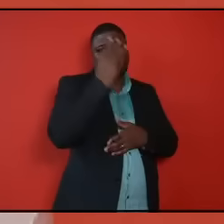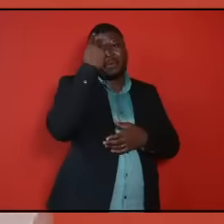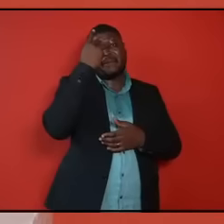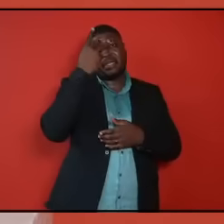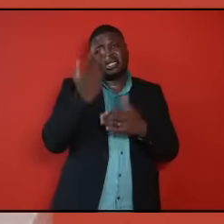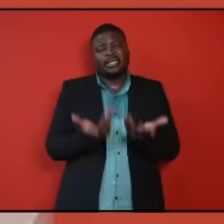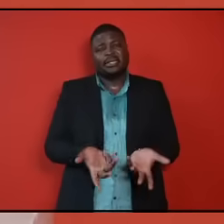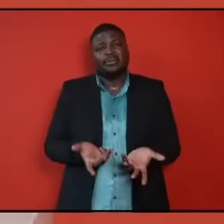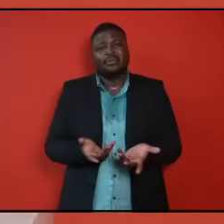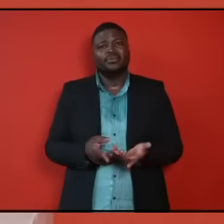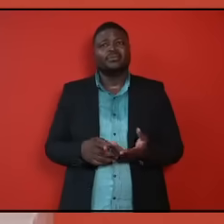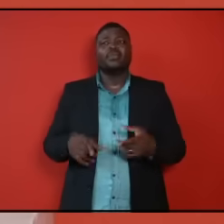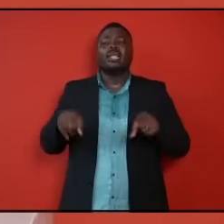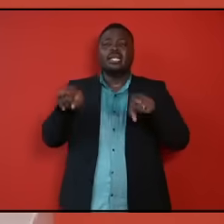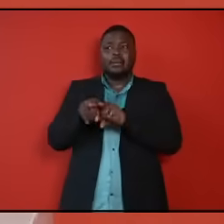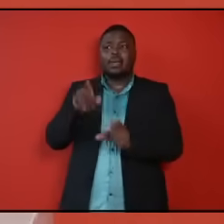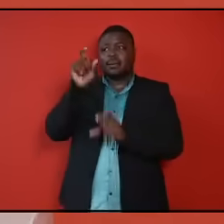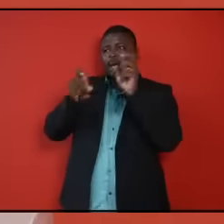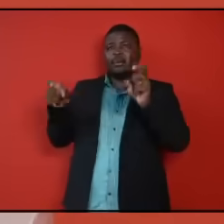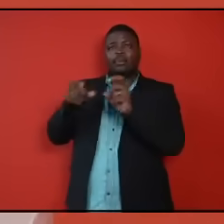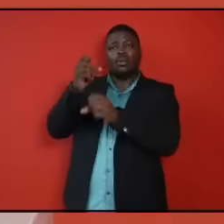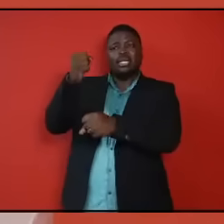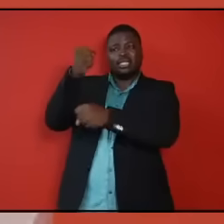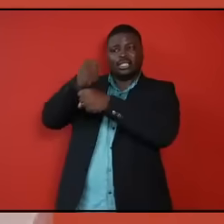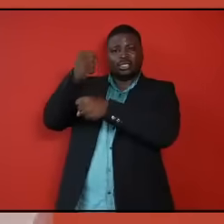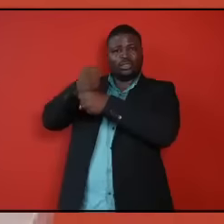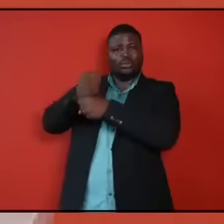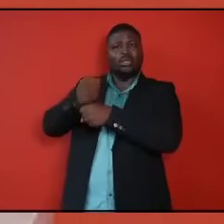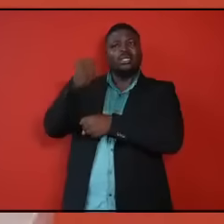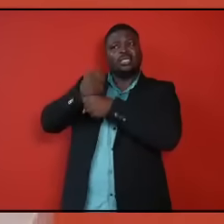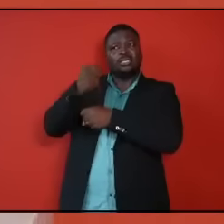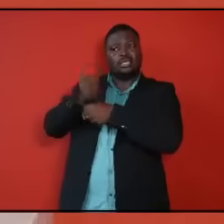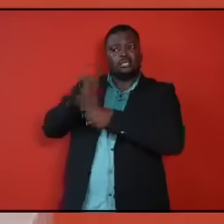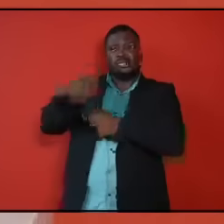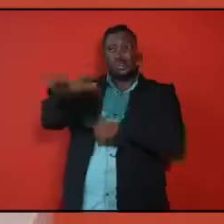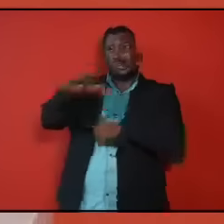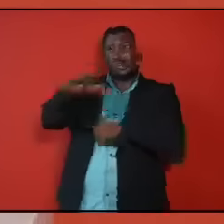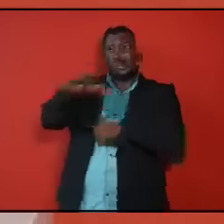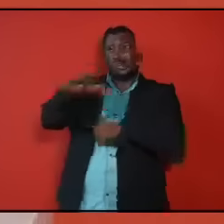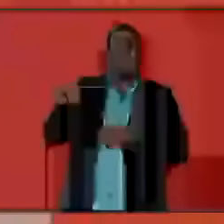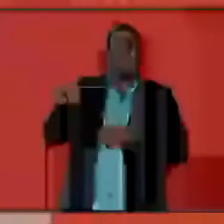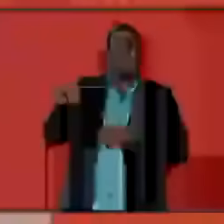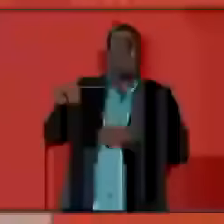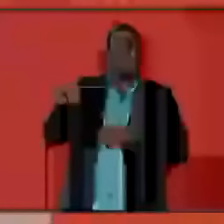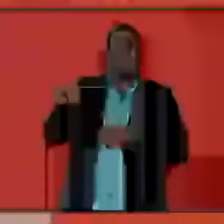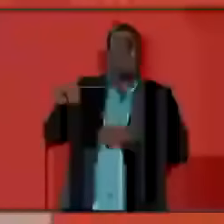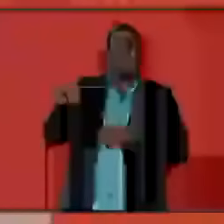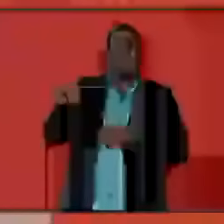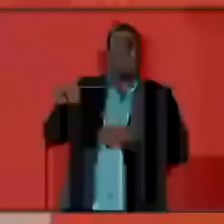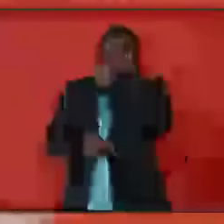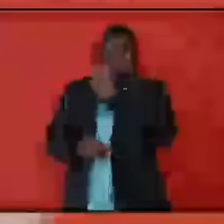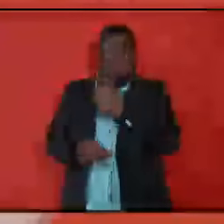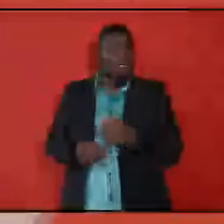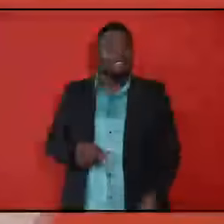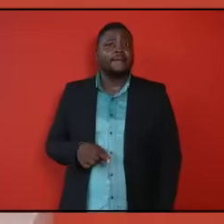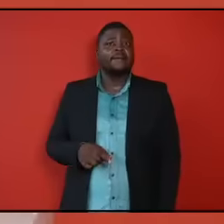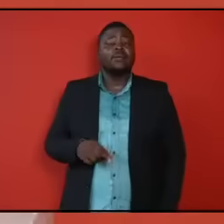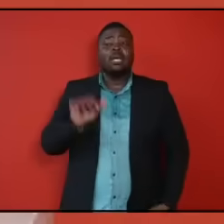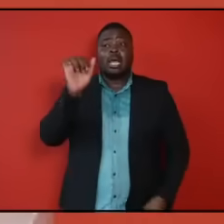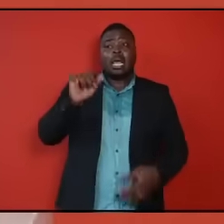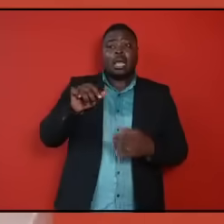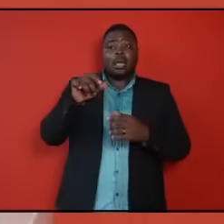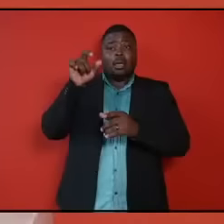The people of Sesheo, they must keep in touch with the people of Midrand and give them tips on how to survive shortage of